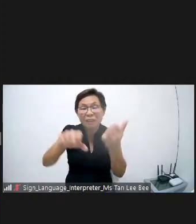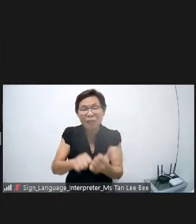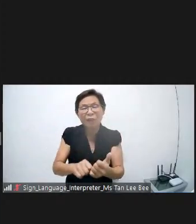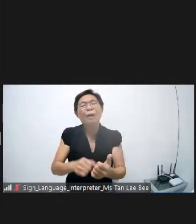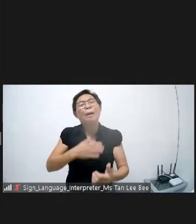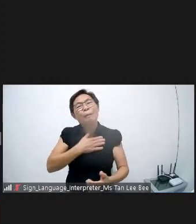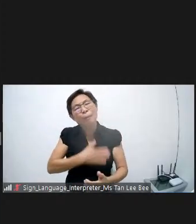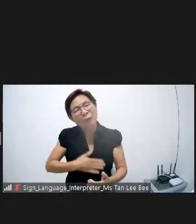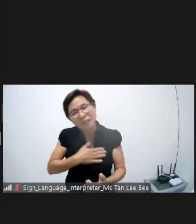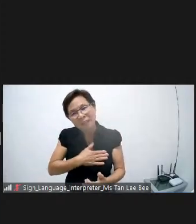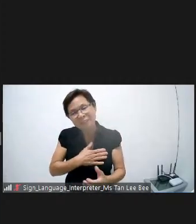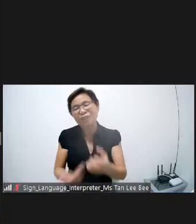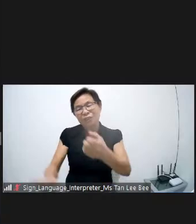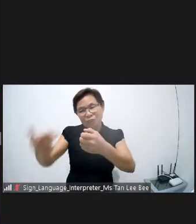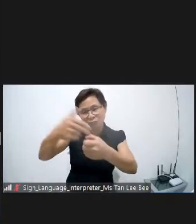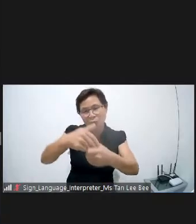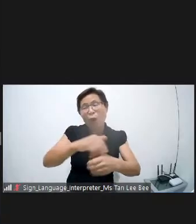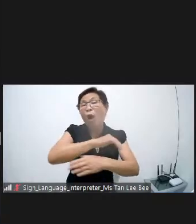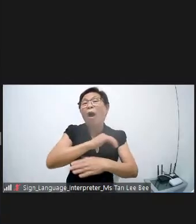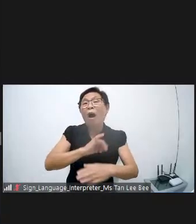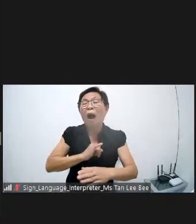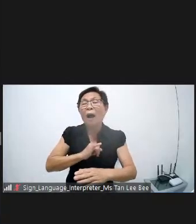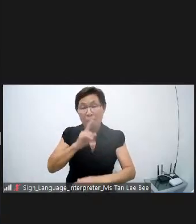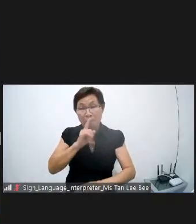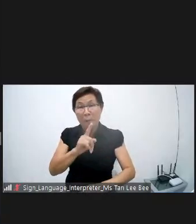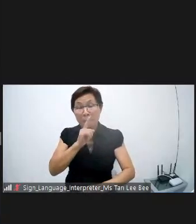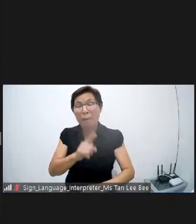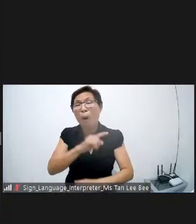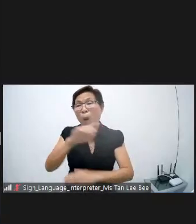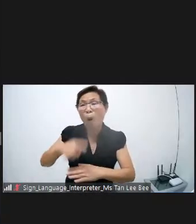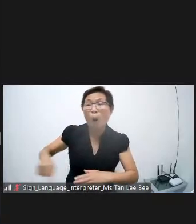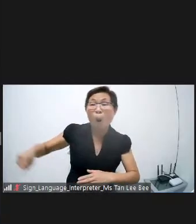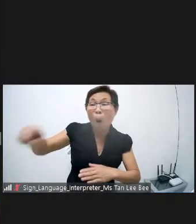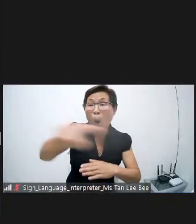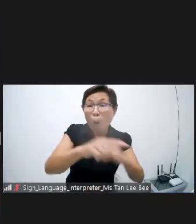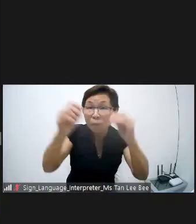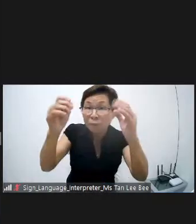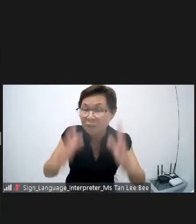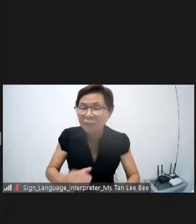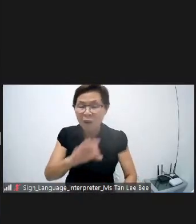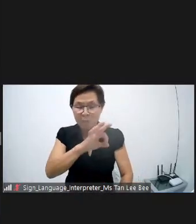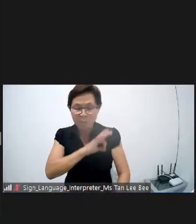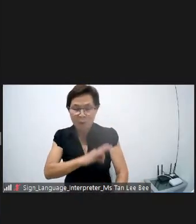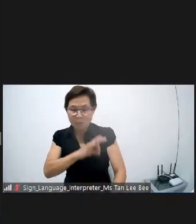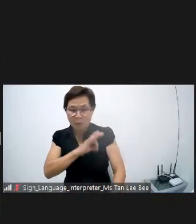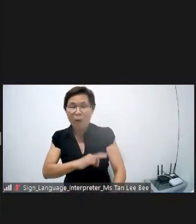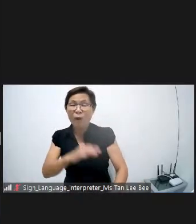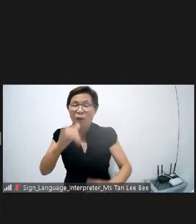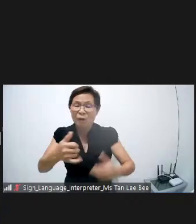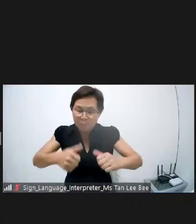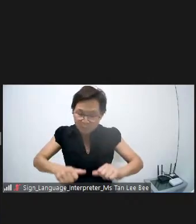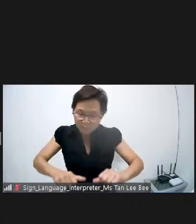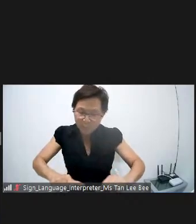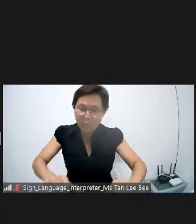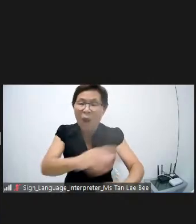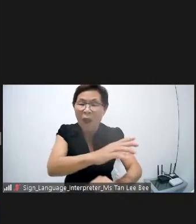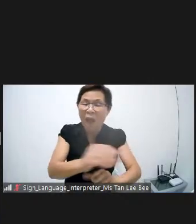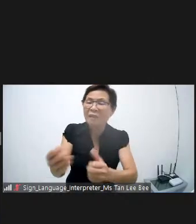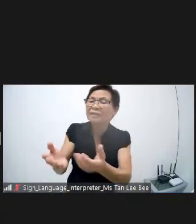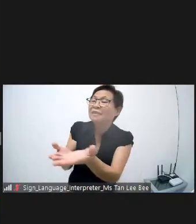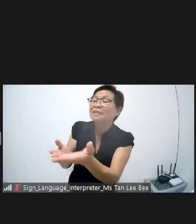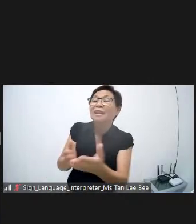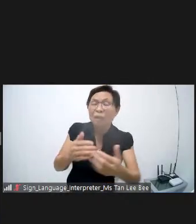all educators will benefit from this initiative by implementing and translating it back to the community of learners